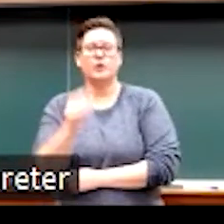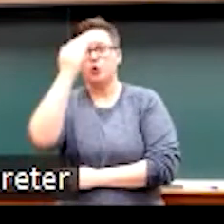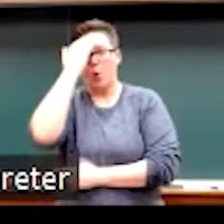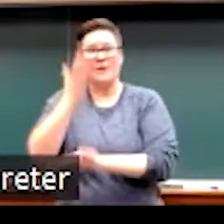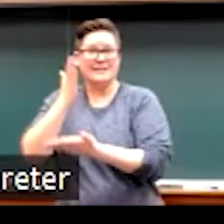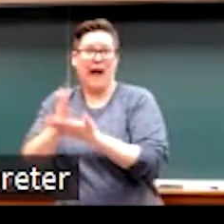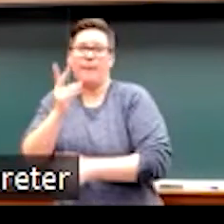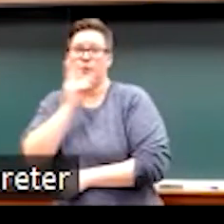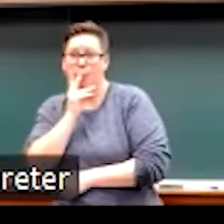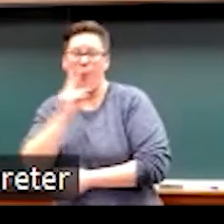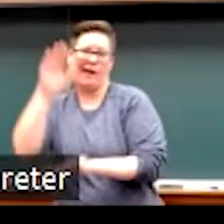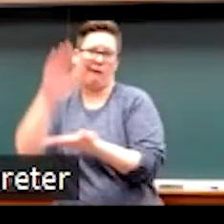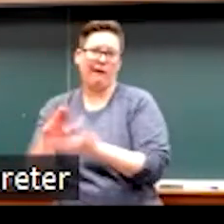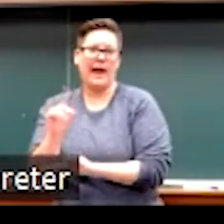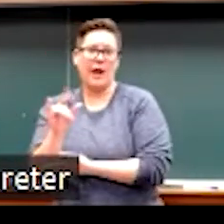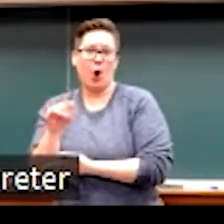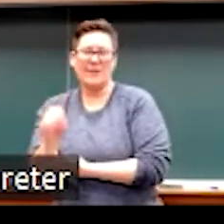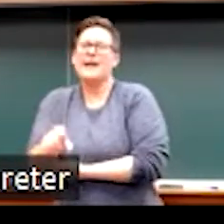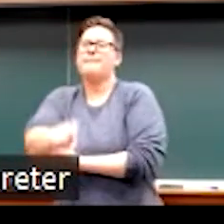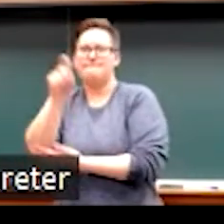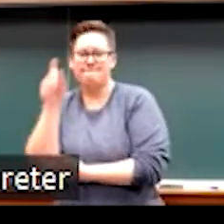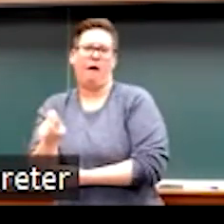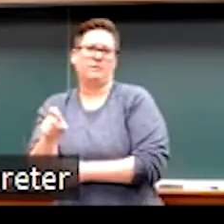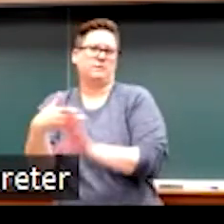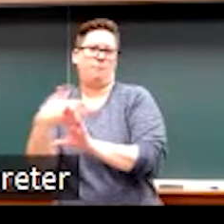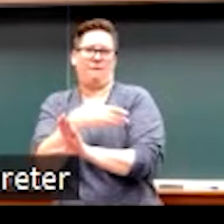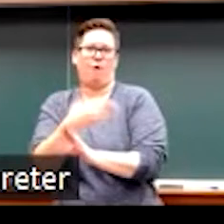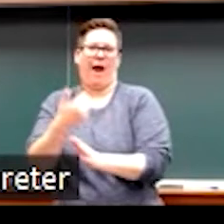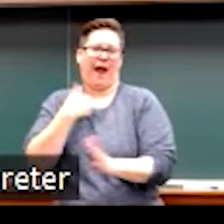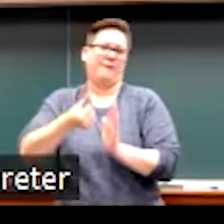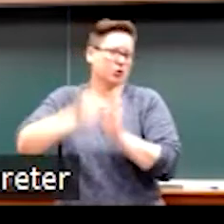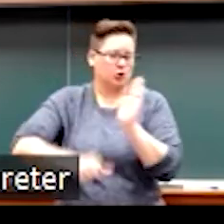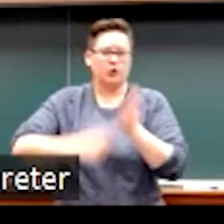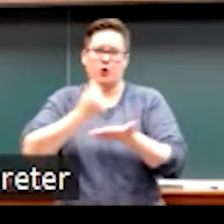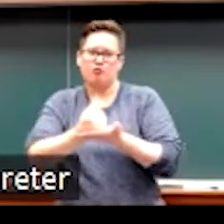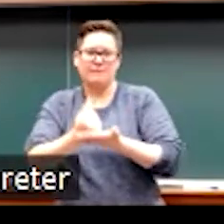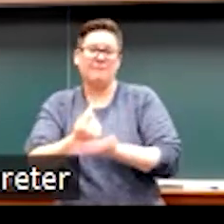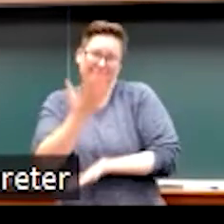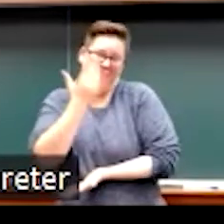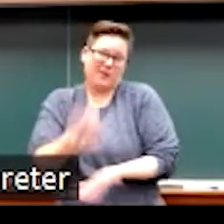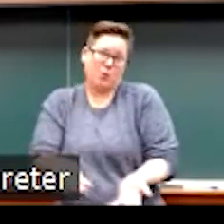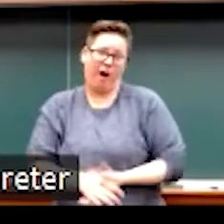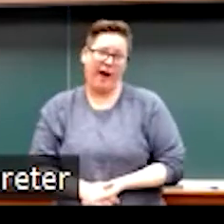quitting cigarettes or weaning off of nicotine is an essential component prior to that type of treatment. And this is why.